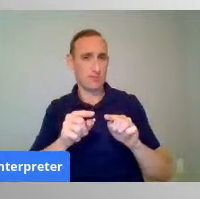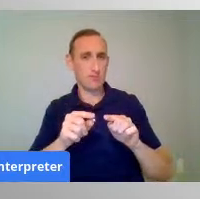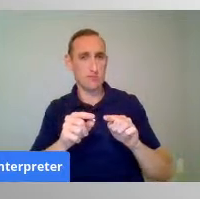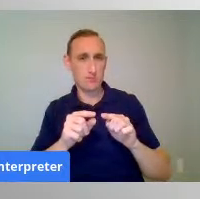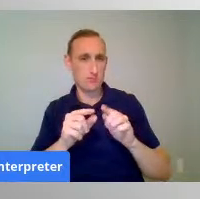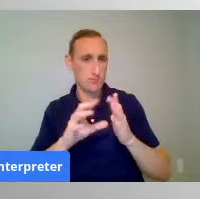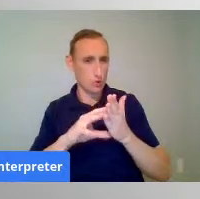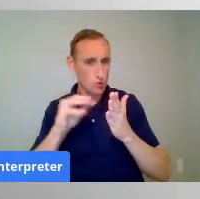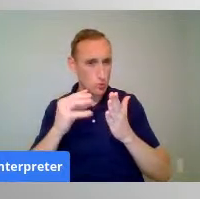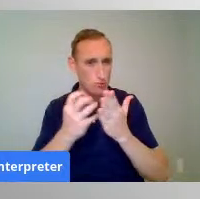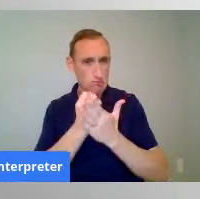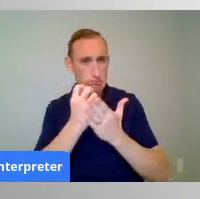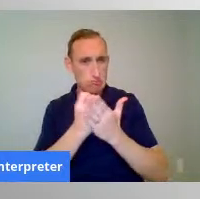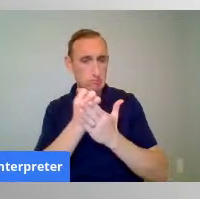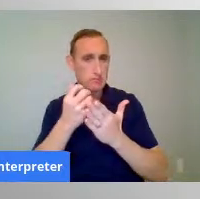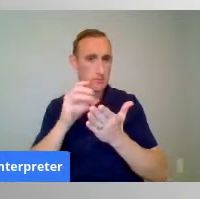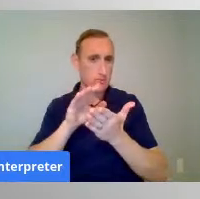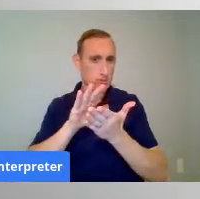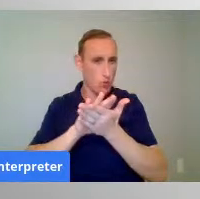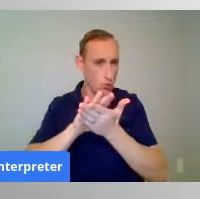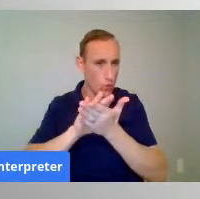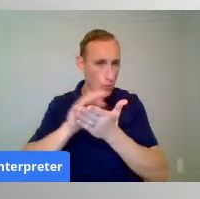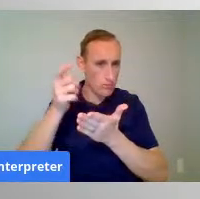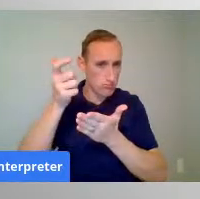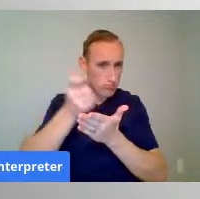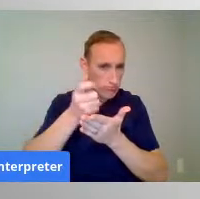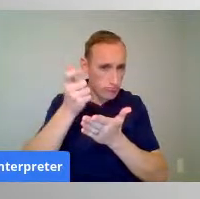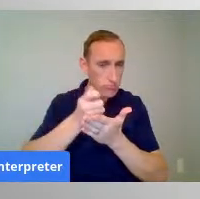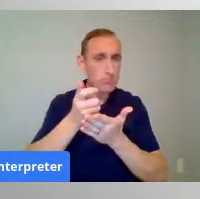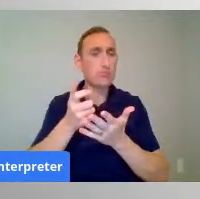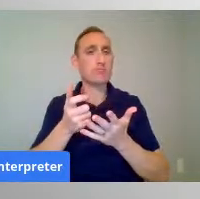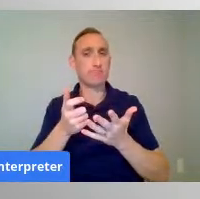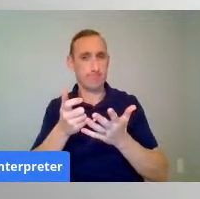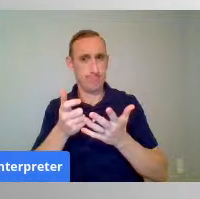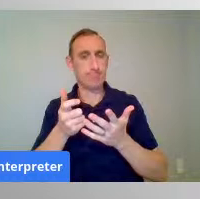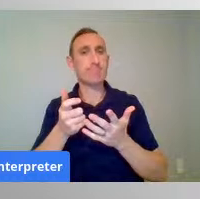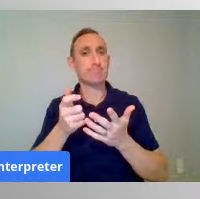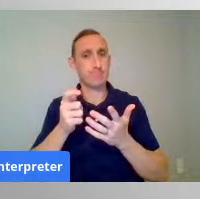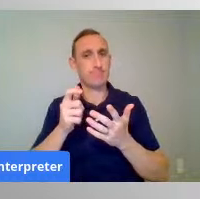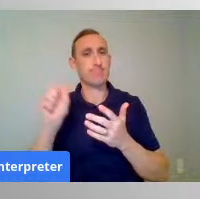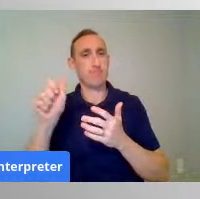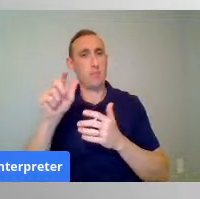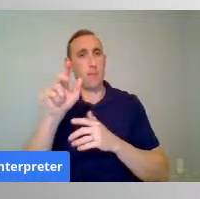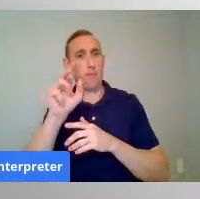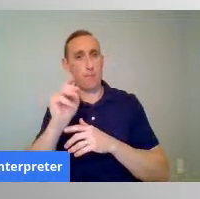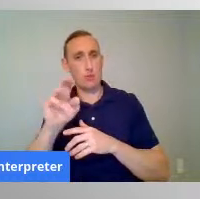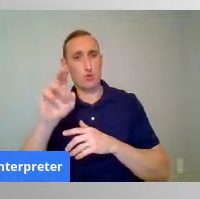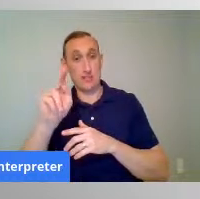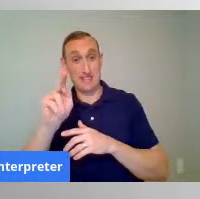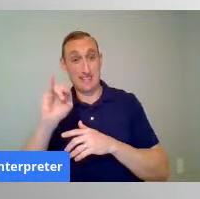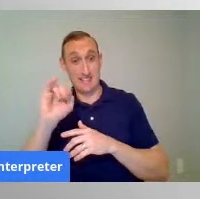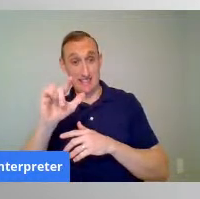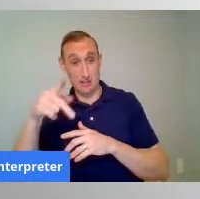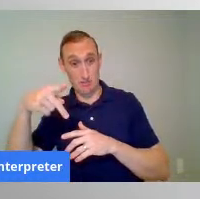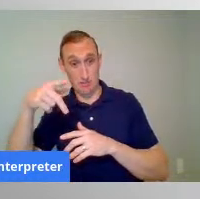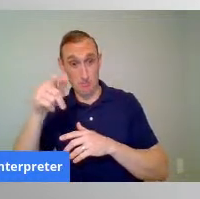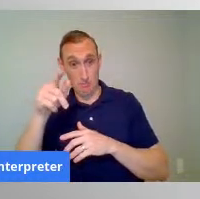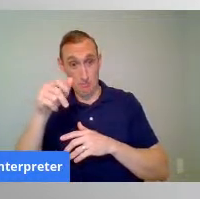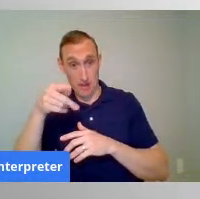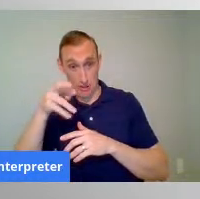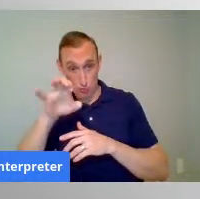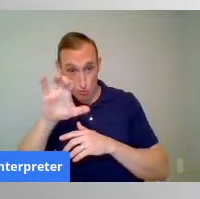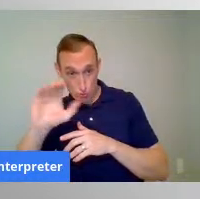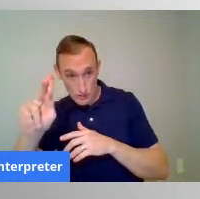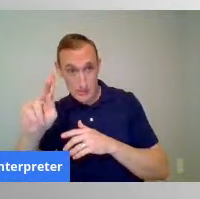those scholarships, and that being one of the opportunities that Mr. Kilpatrick shared with us of wanting to look at how can we